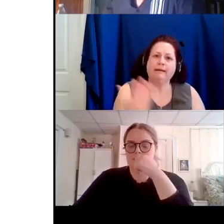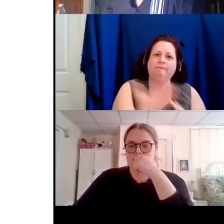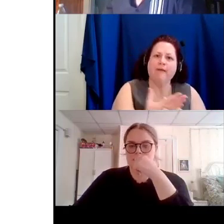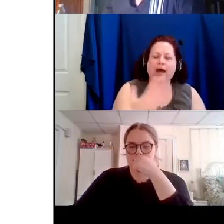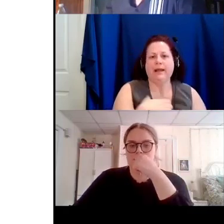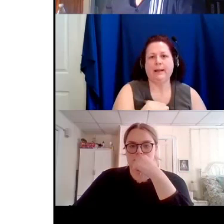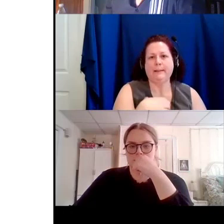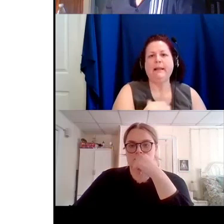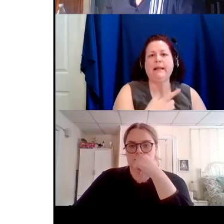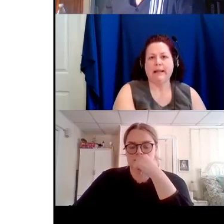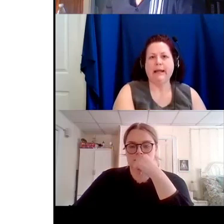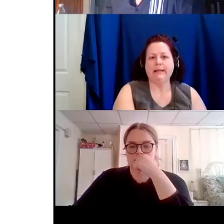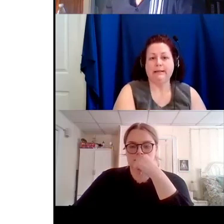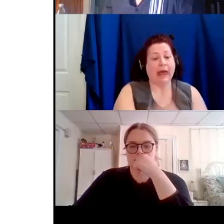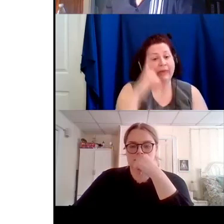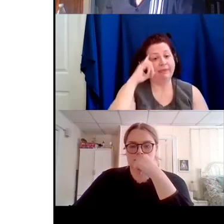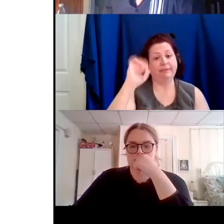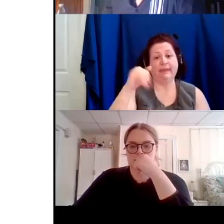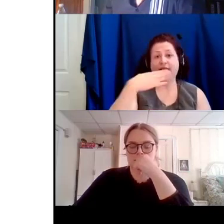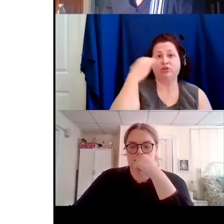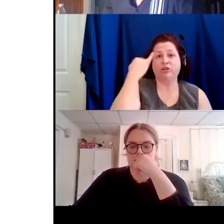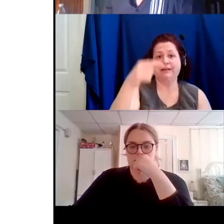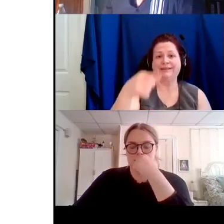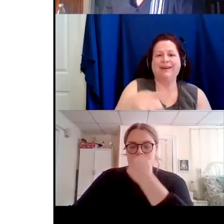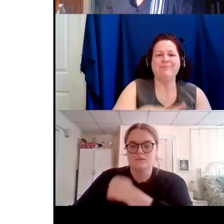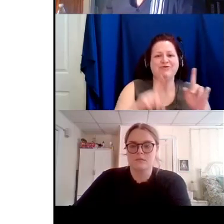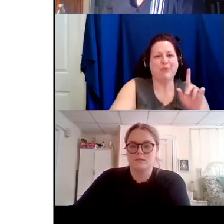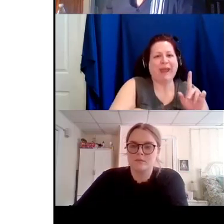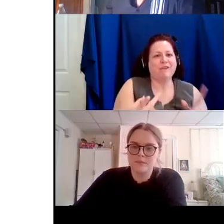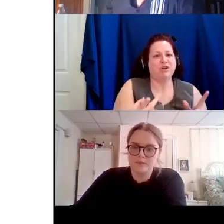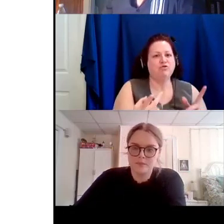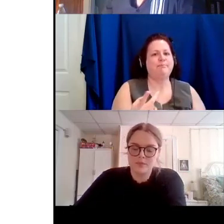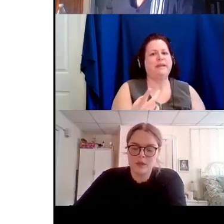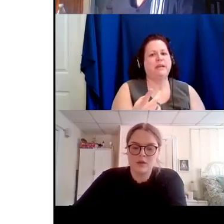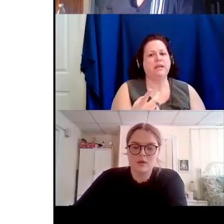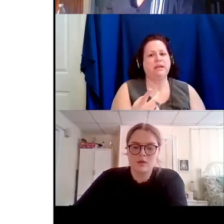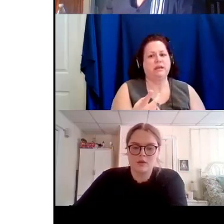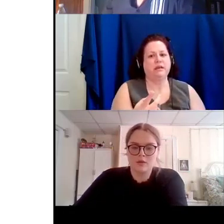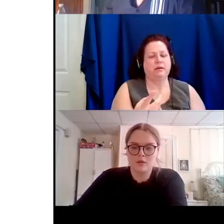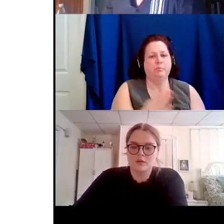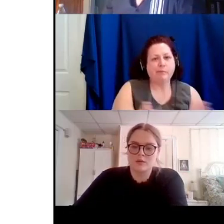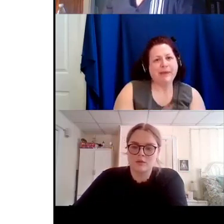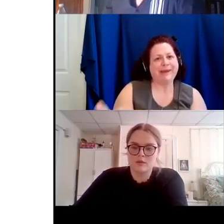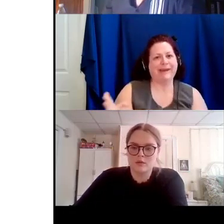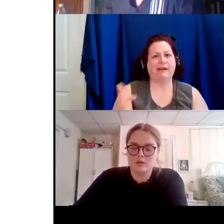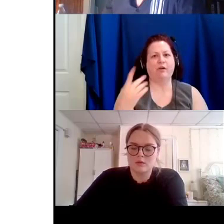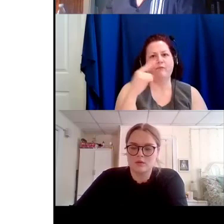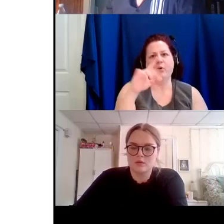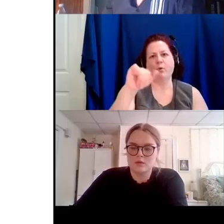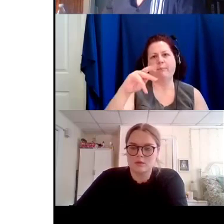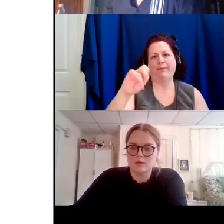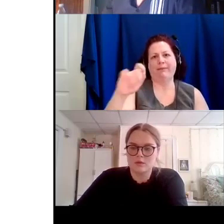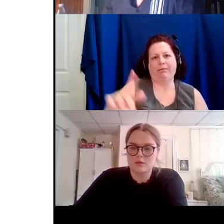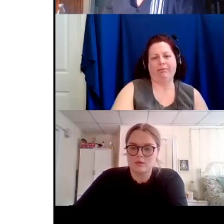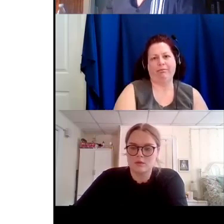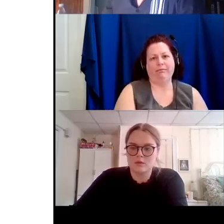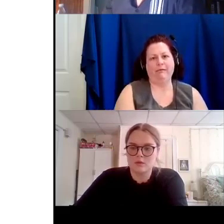idea. But you got to be prepared to appeal the complaint because